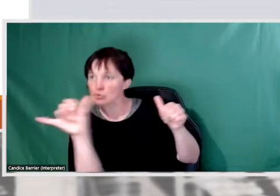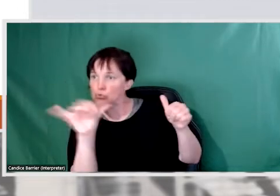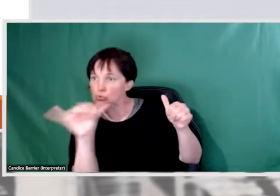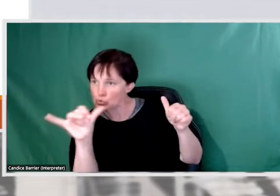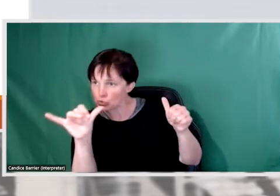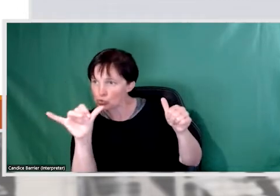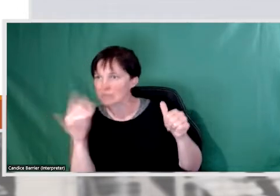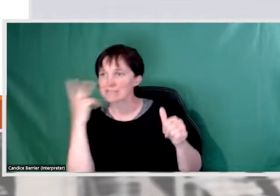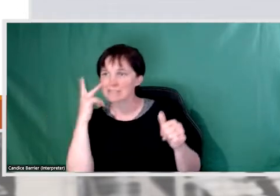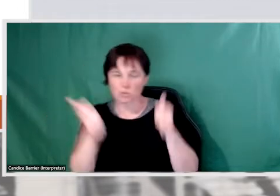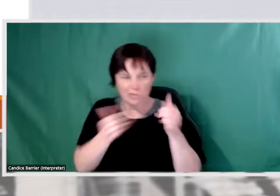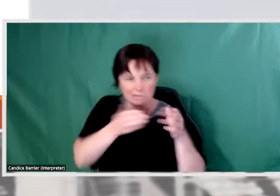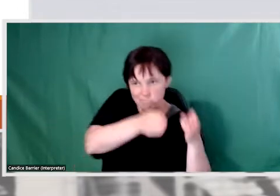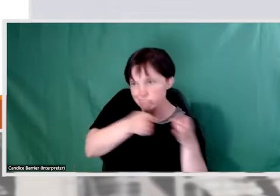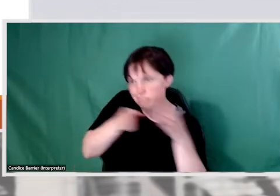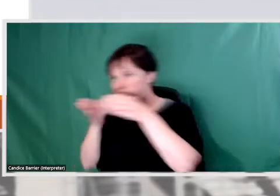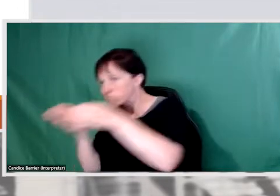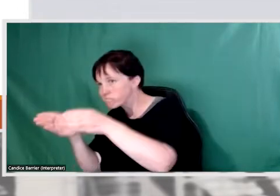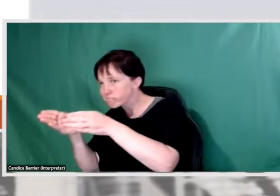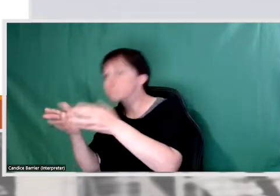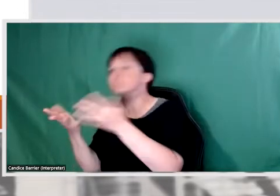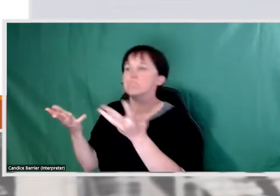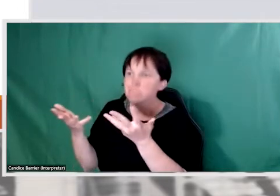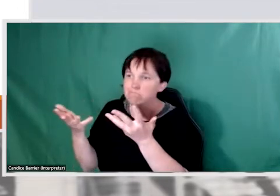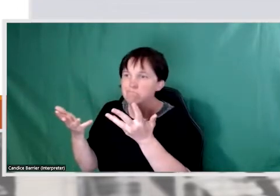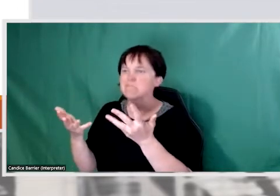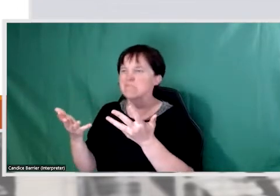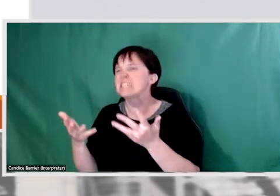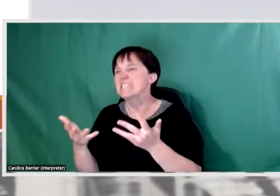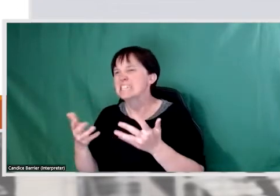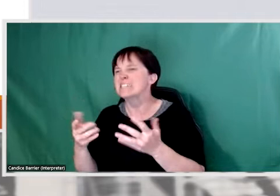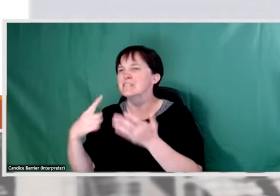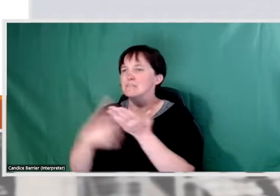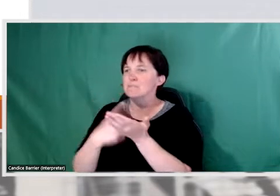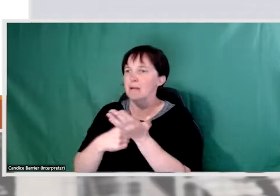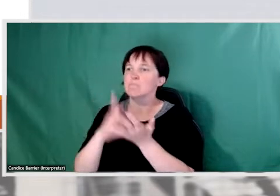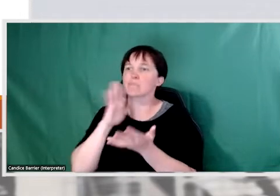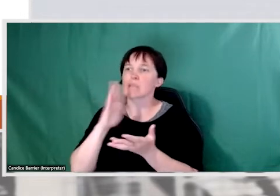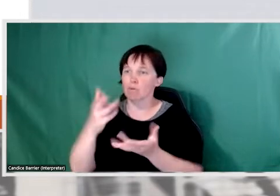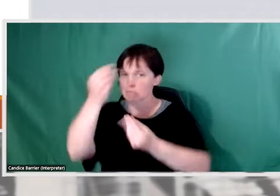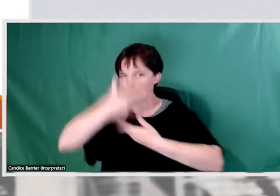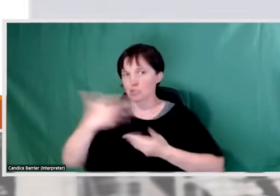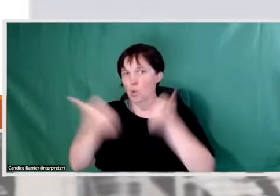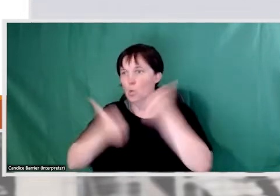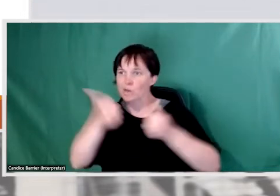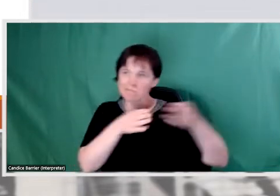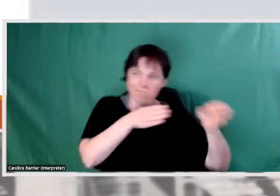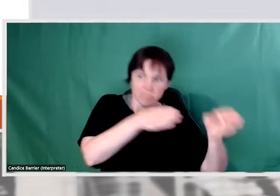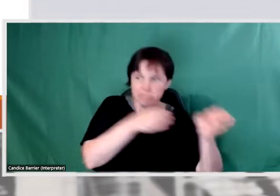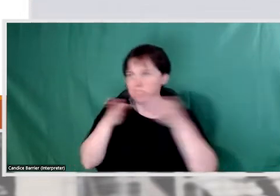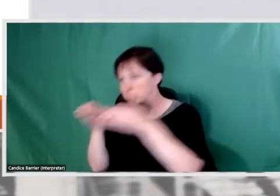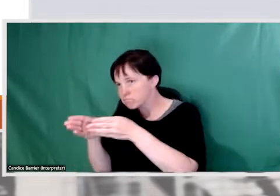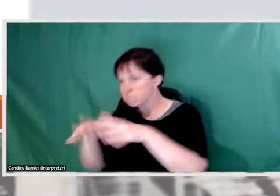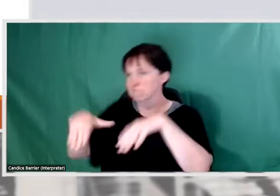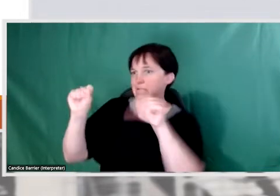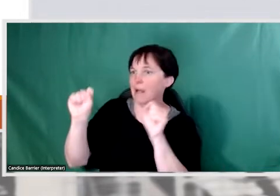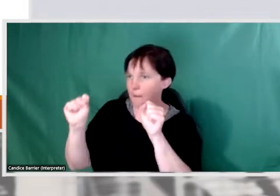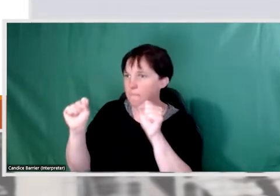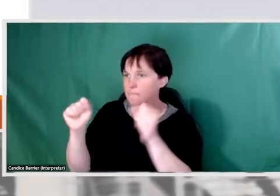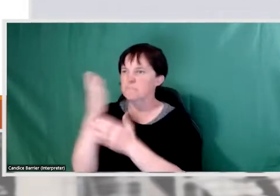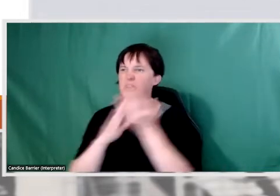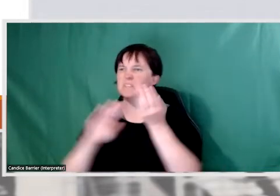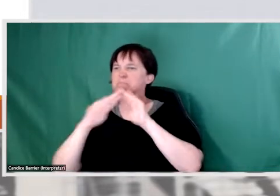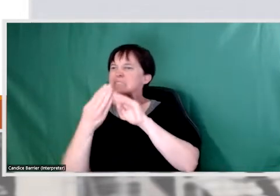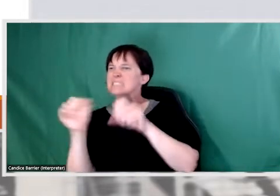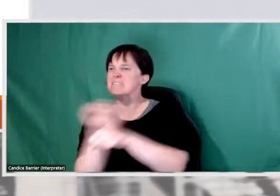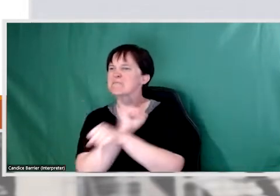paths. So sometimes that kind of informs some of our decisions about recommended path. The reason for that is there are just some city facilities that are